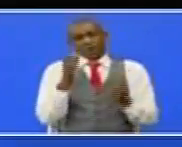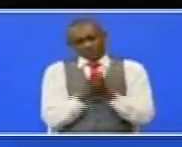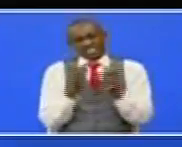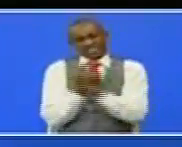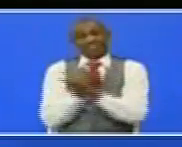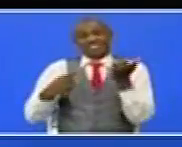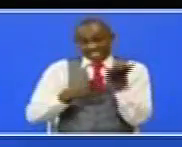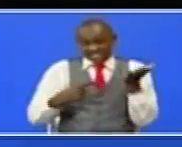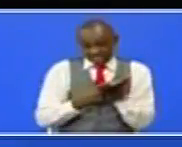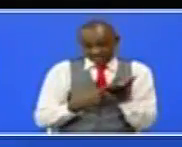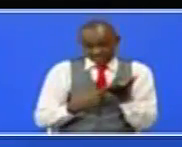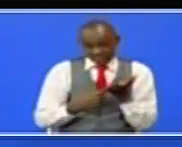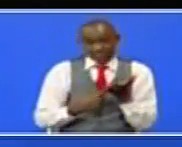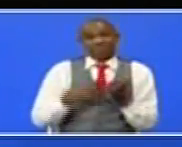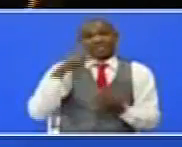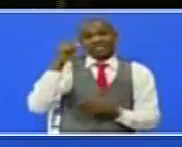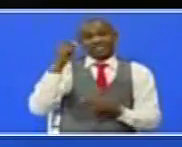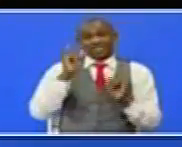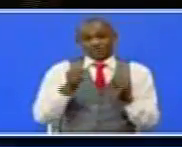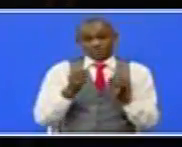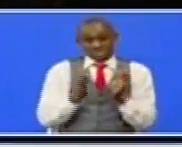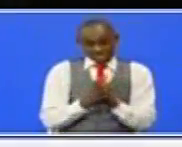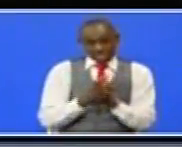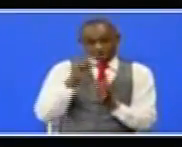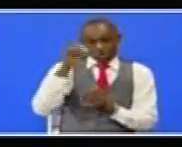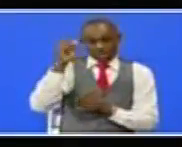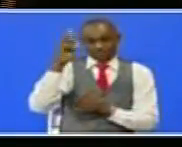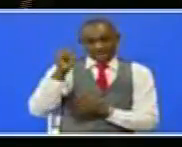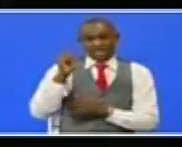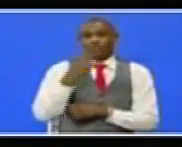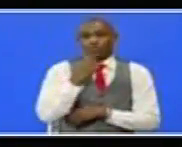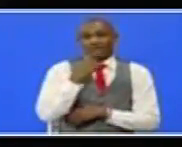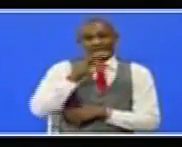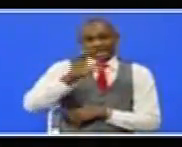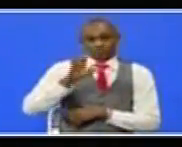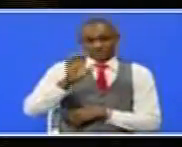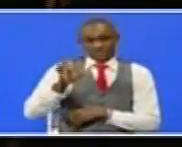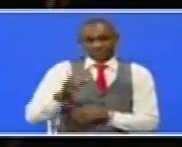techniques. Sharon Momanyi, KTN News, Loima, Turkana County.